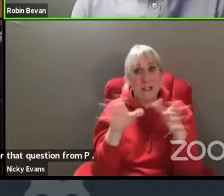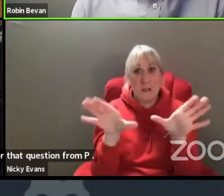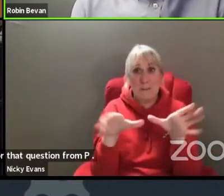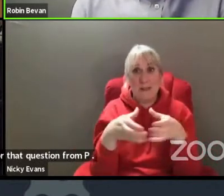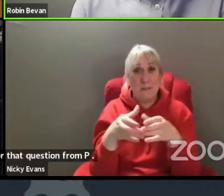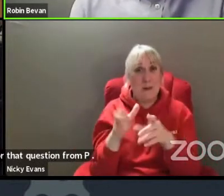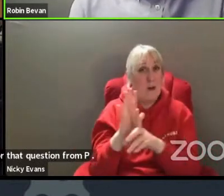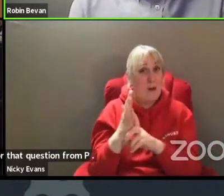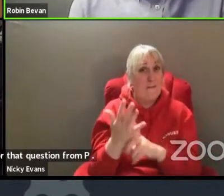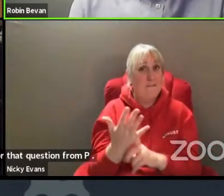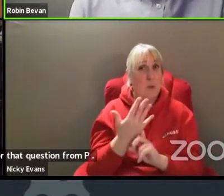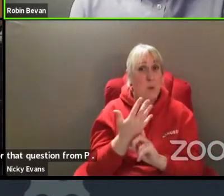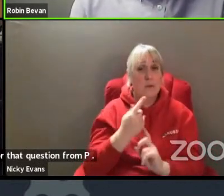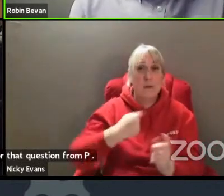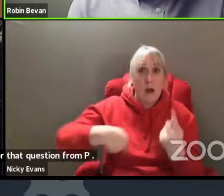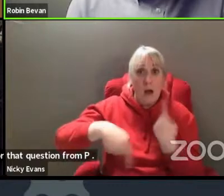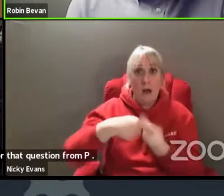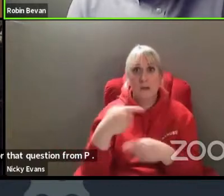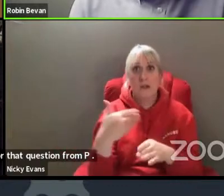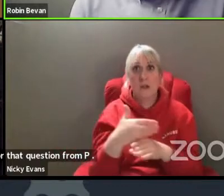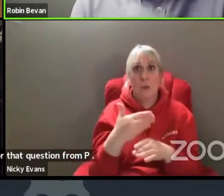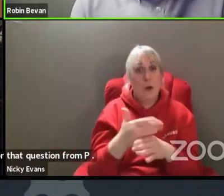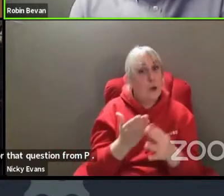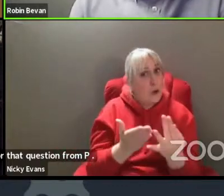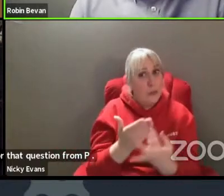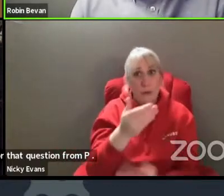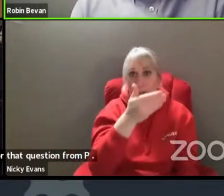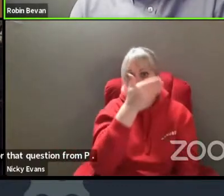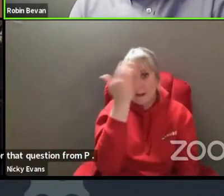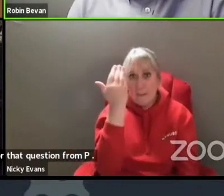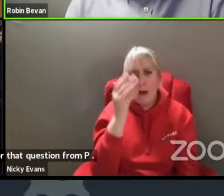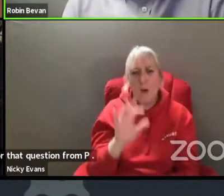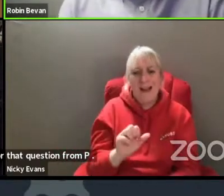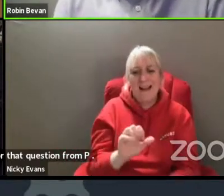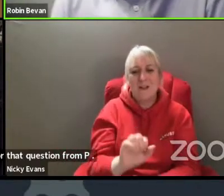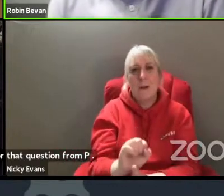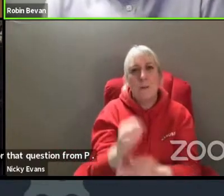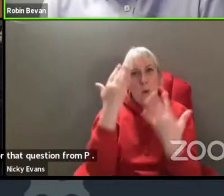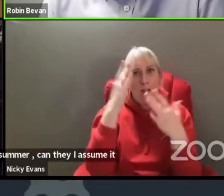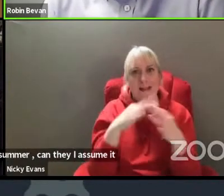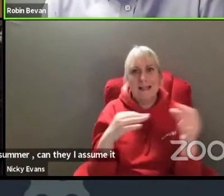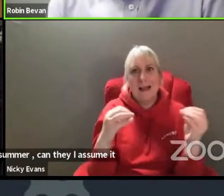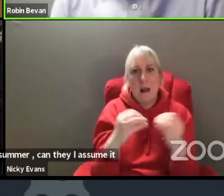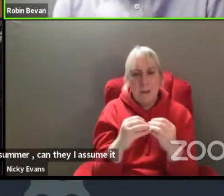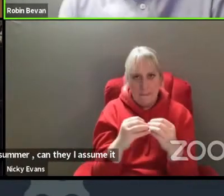weeks in the summer on catch-up or holiday clubs? Peter says,